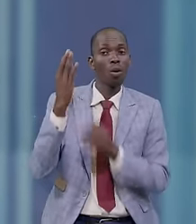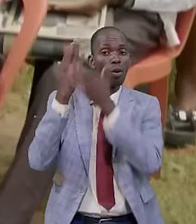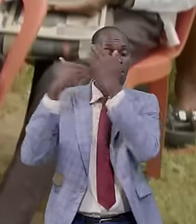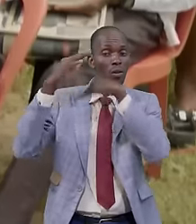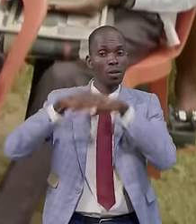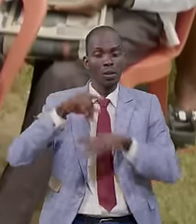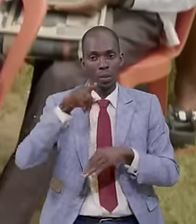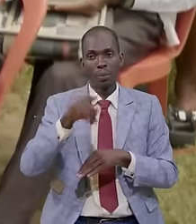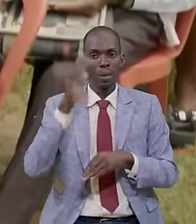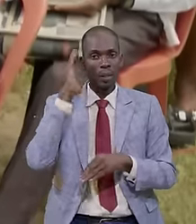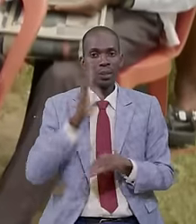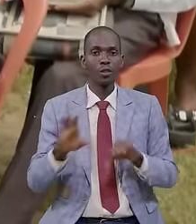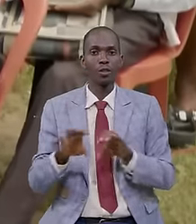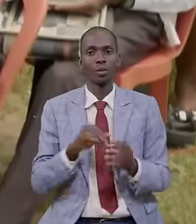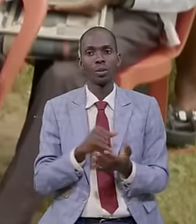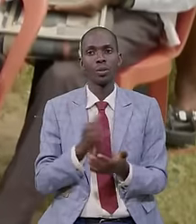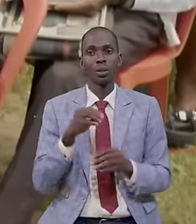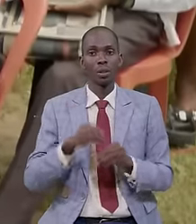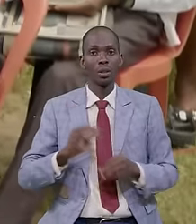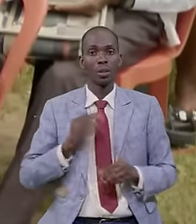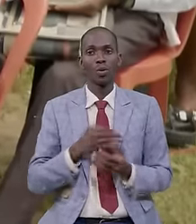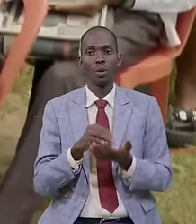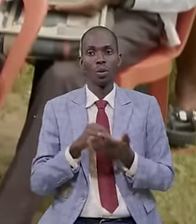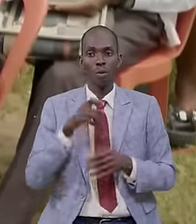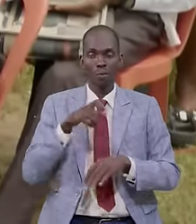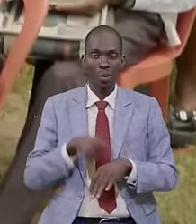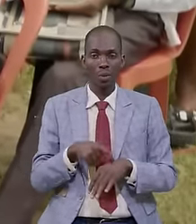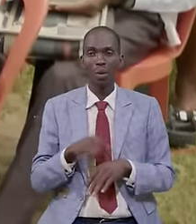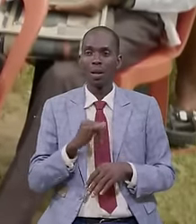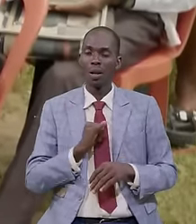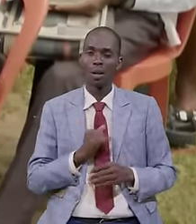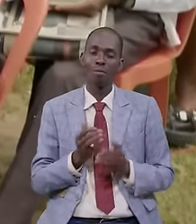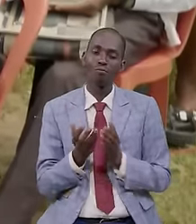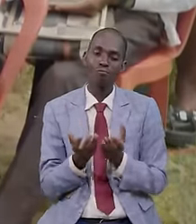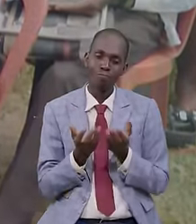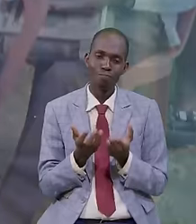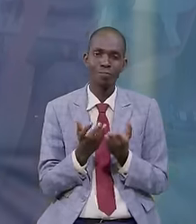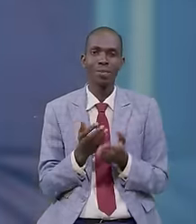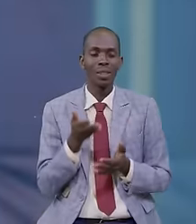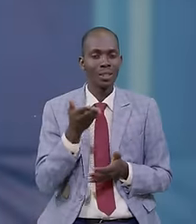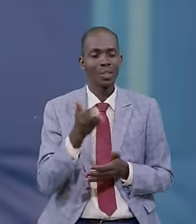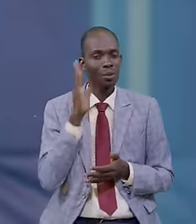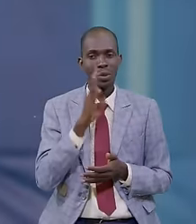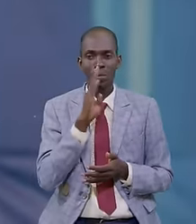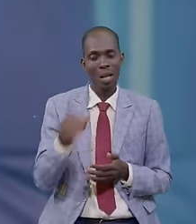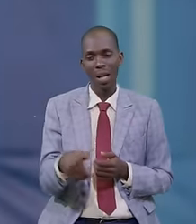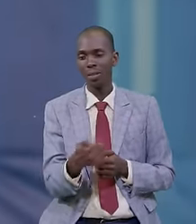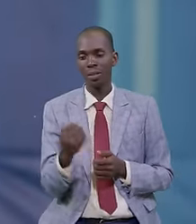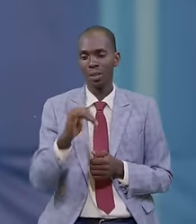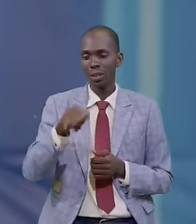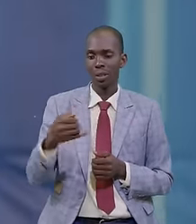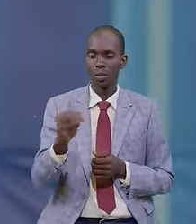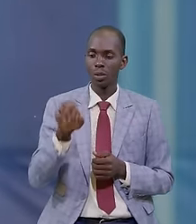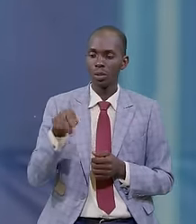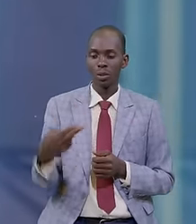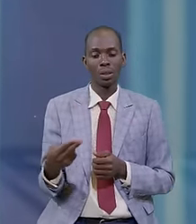it. In our own time, I wish there were another Joseph yet. No, Joseph is not here.